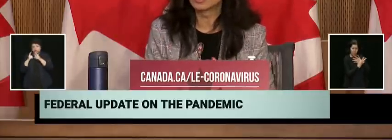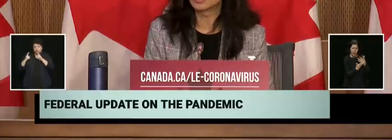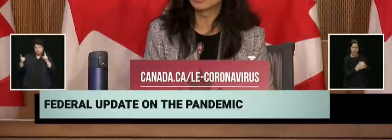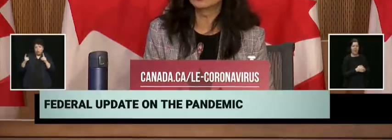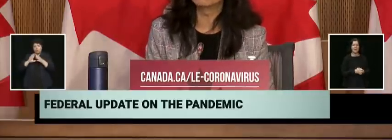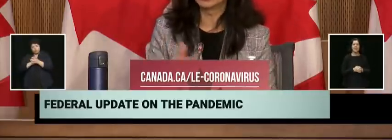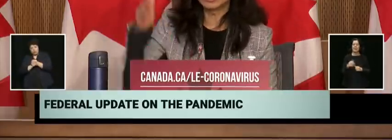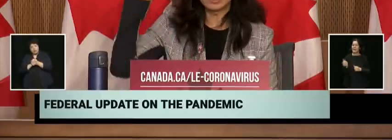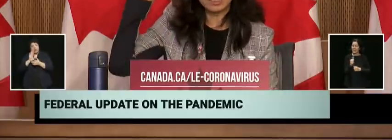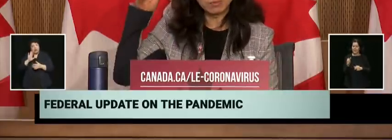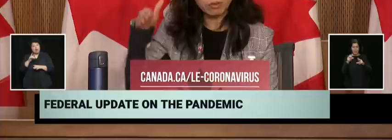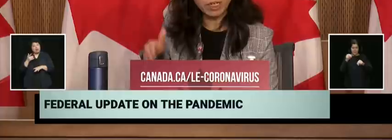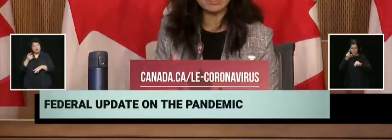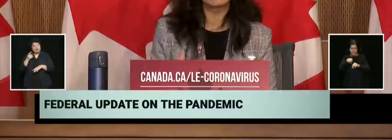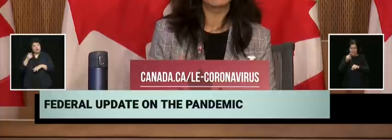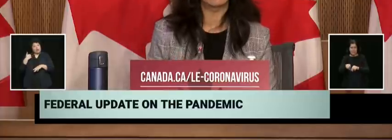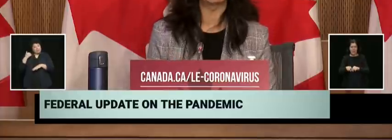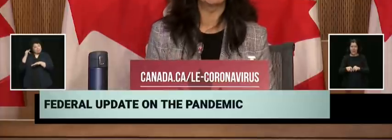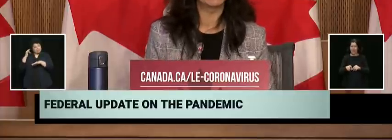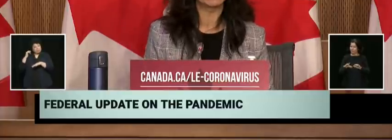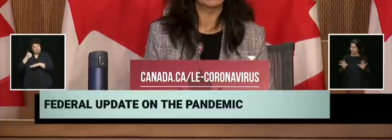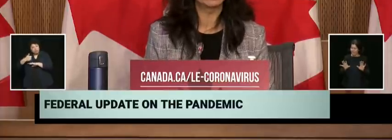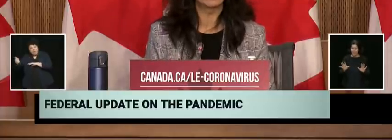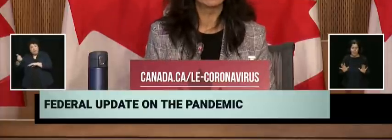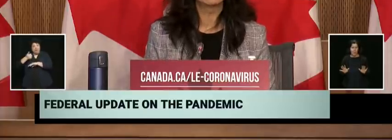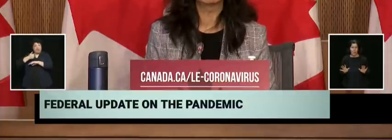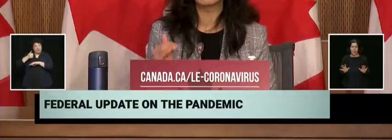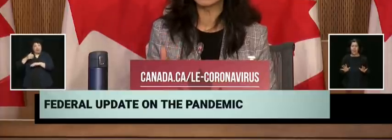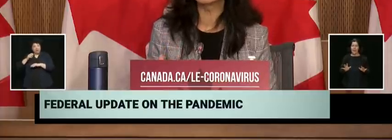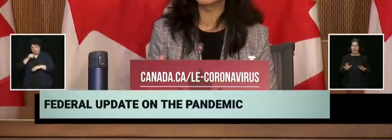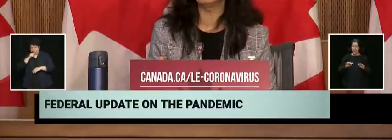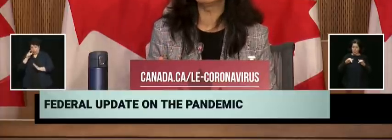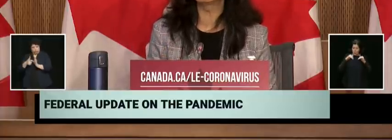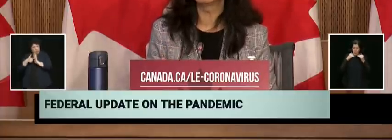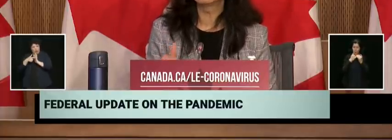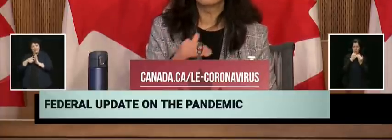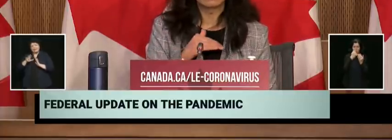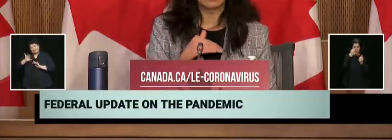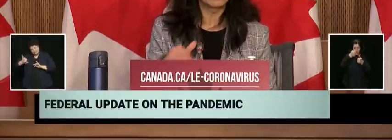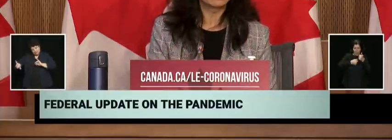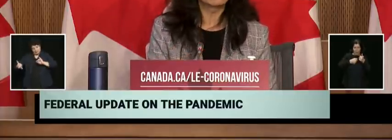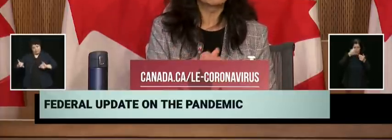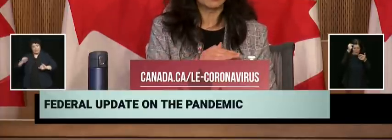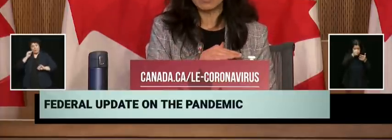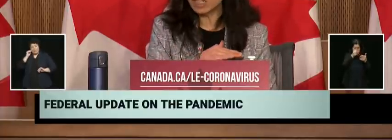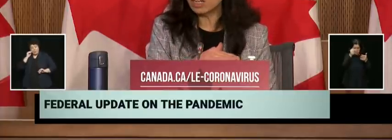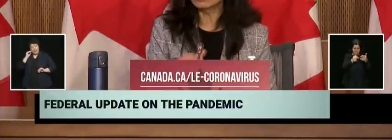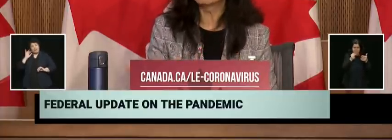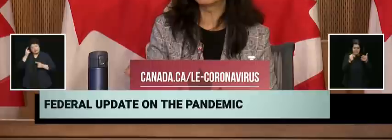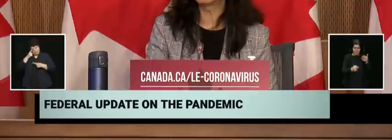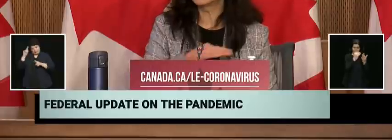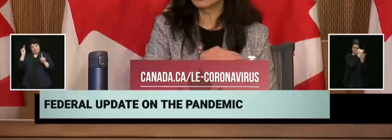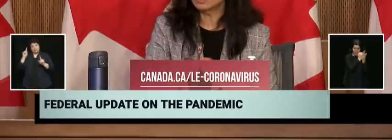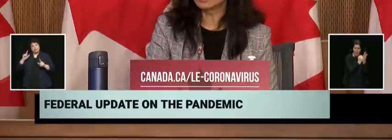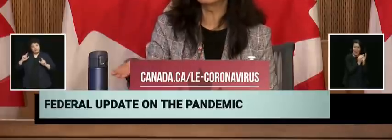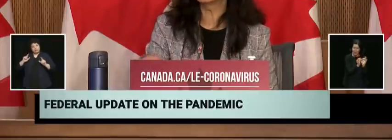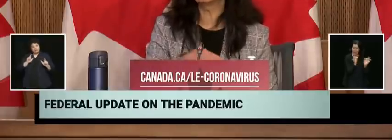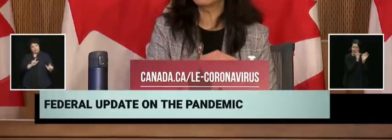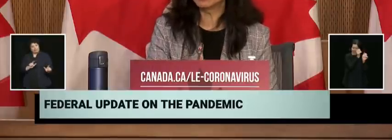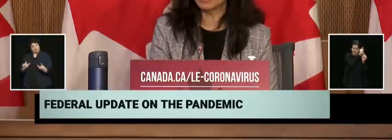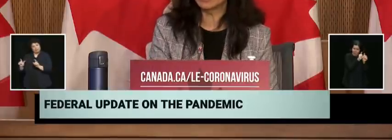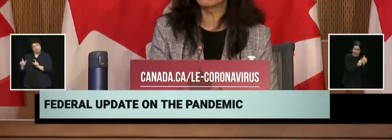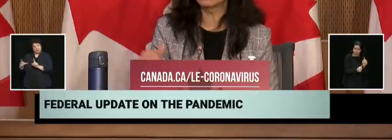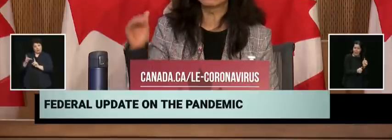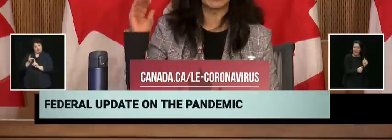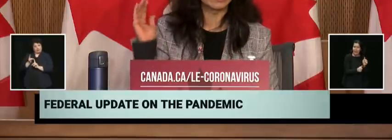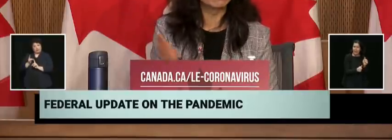works. And when you can suppress that projection, the vaccines have a longer runway, that you're giving them